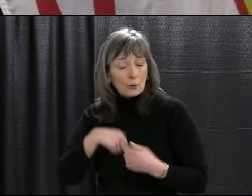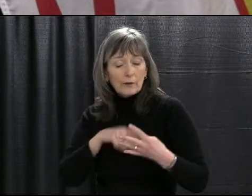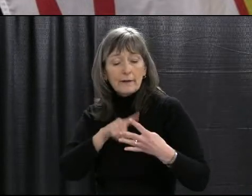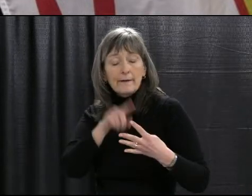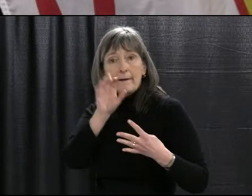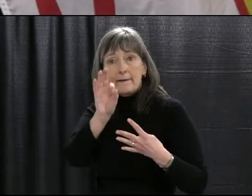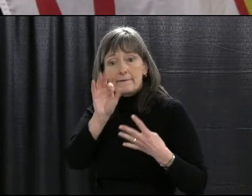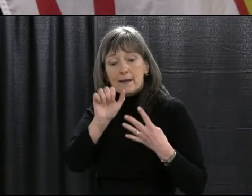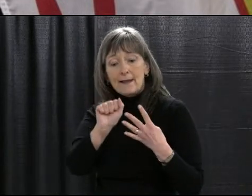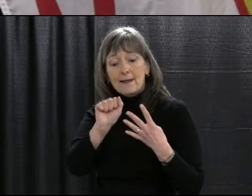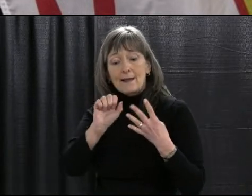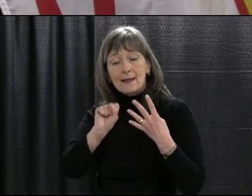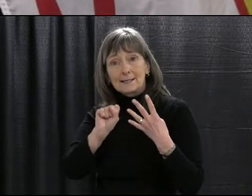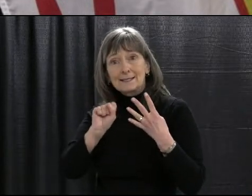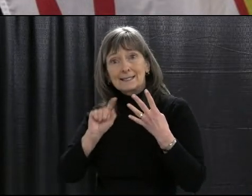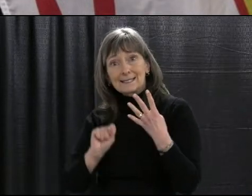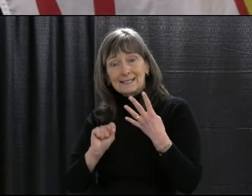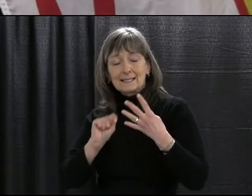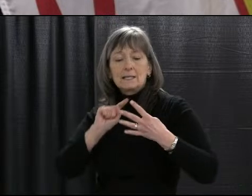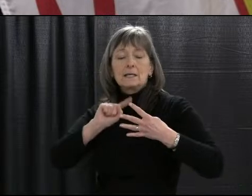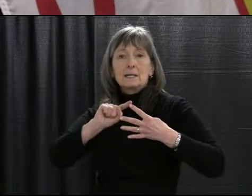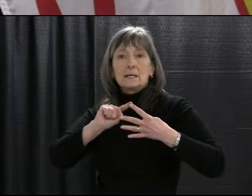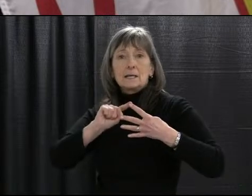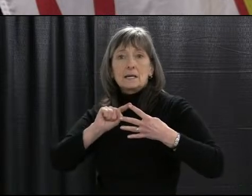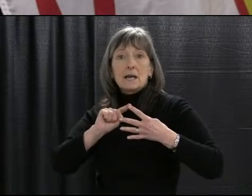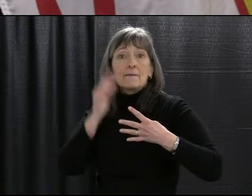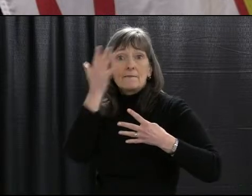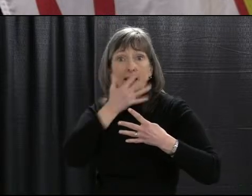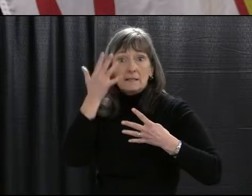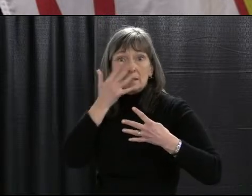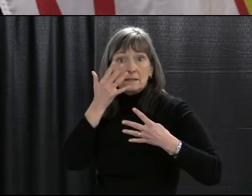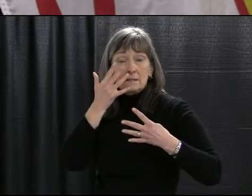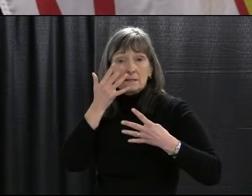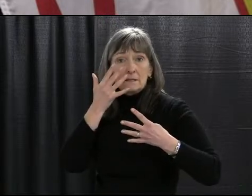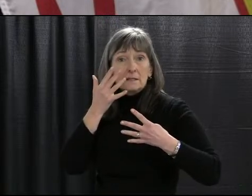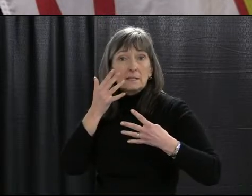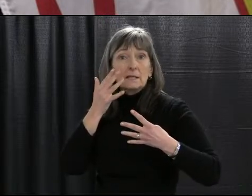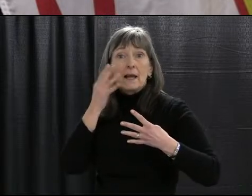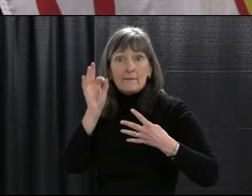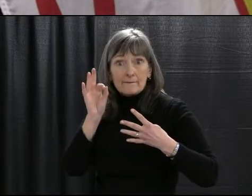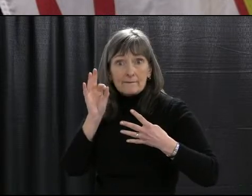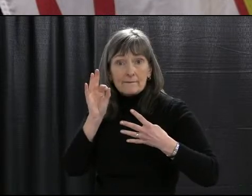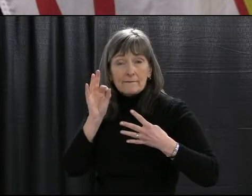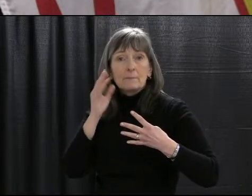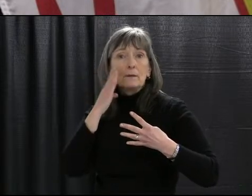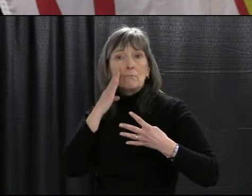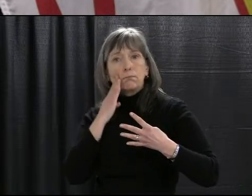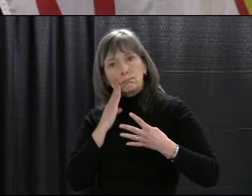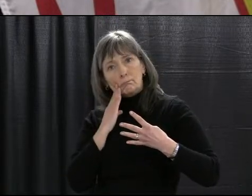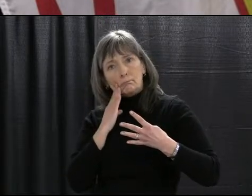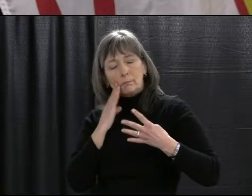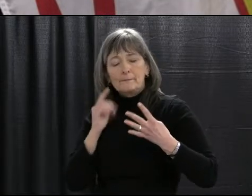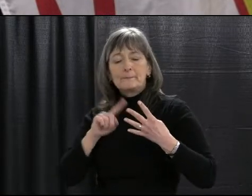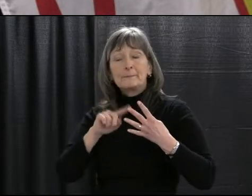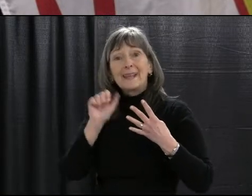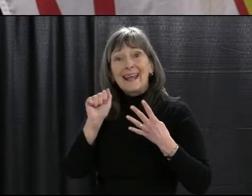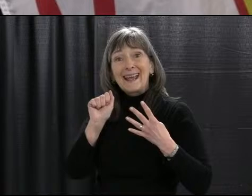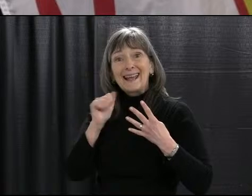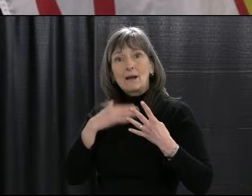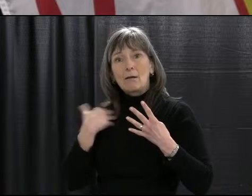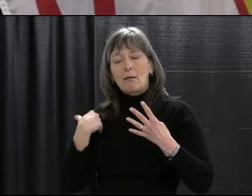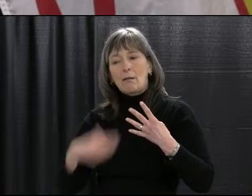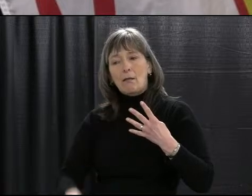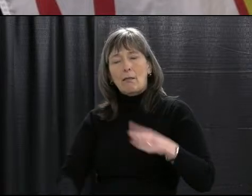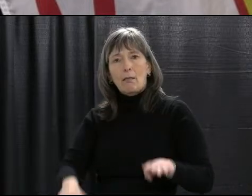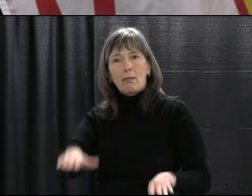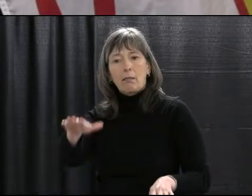is FAST, or FAST. Face, F for face, is it drooping? A for arms, can